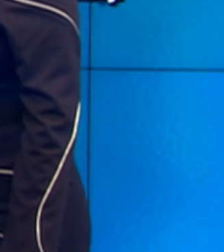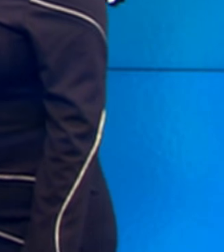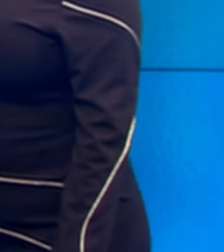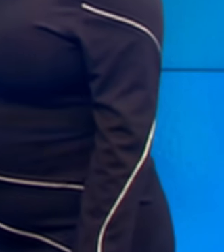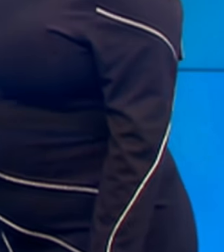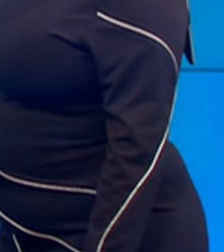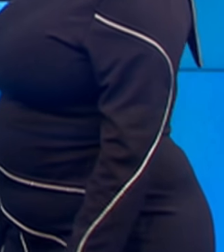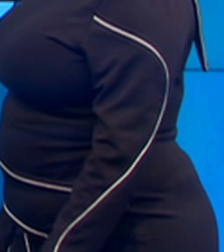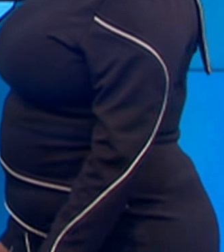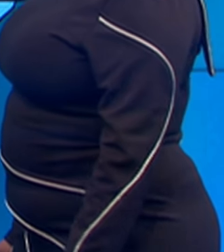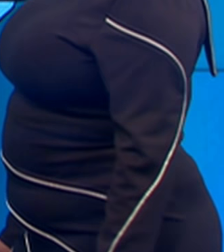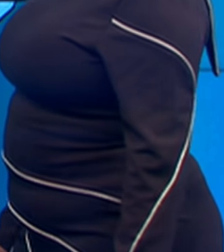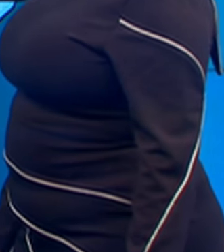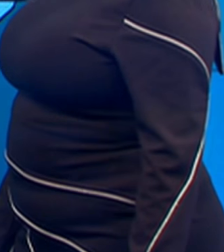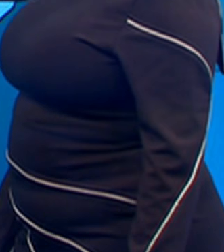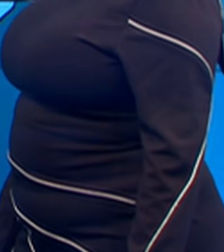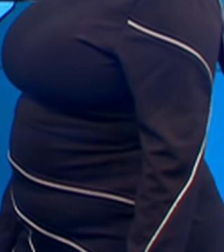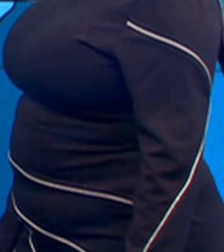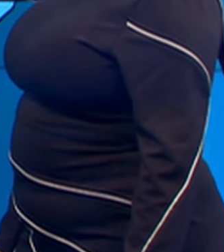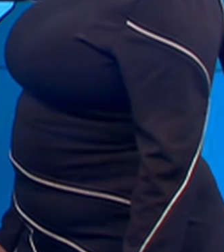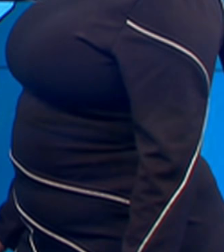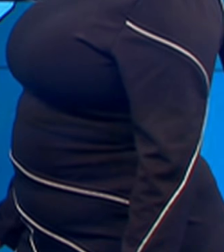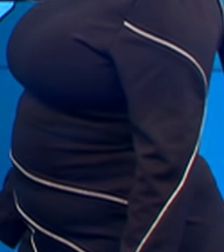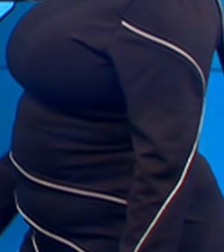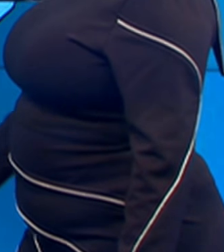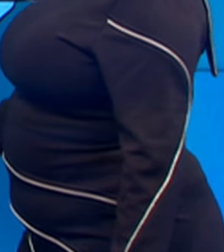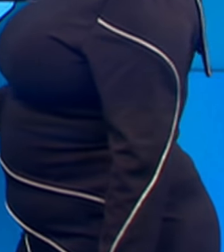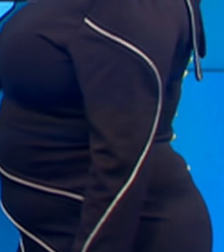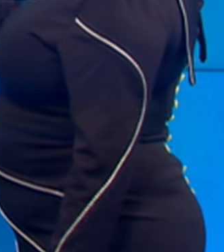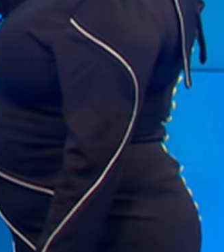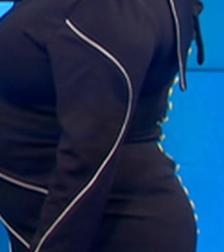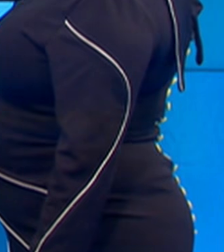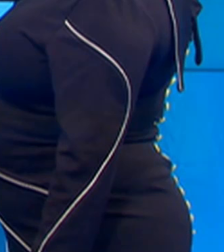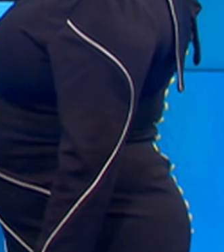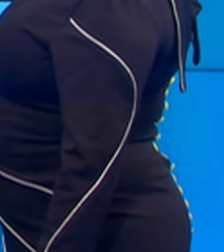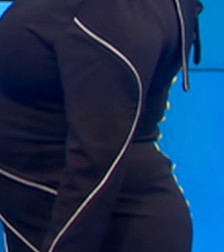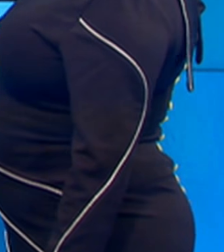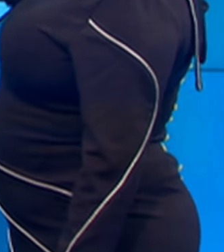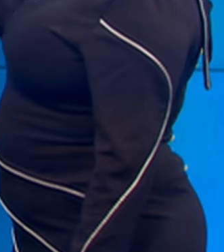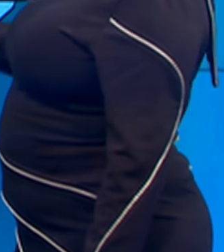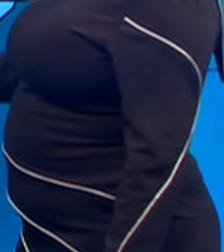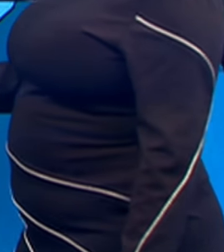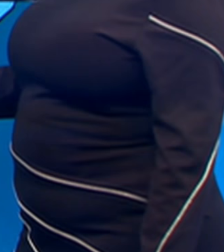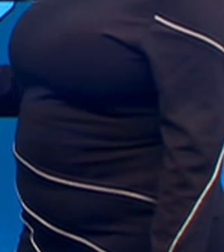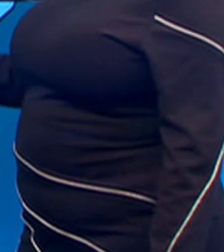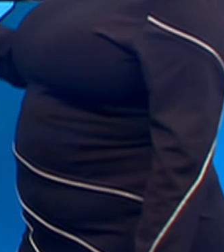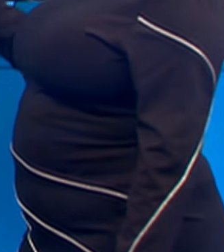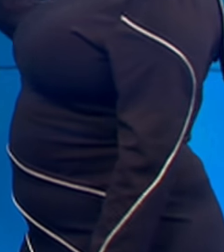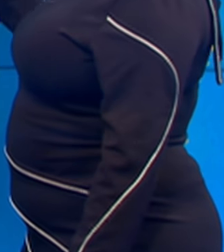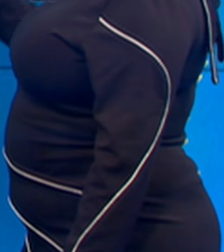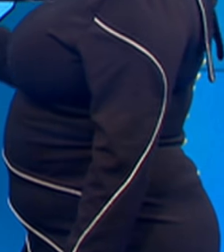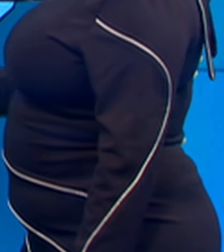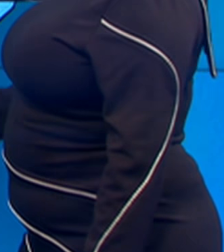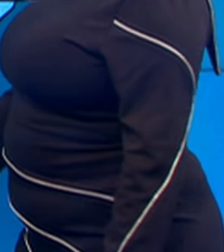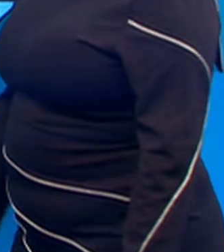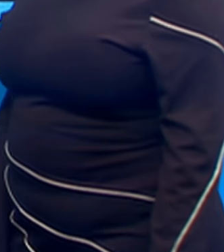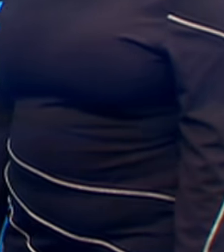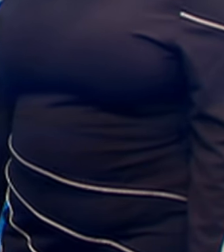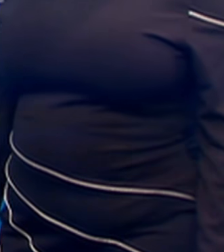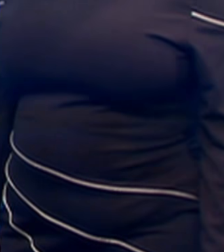go tlabe go ntše go pipile maru re lebelela jalo go la go sasa re temogela gore dipula tšela di sa le gona re lebelela gona go la Limpopo Mpumalanga